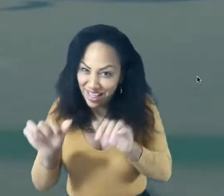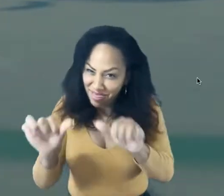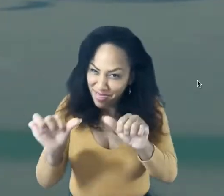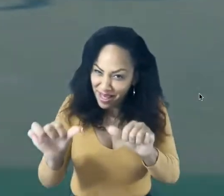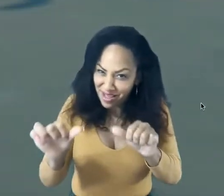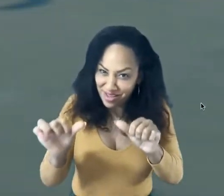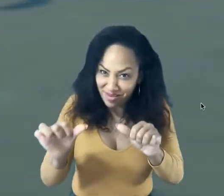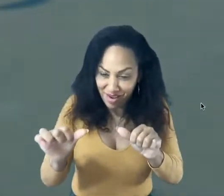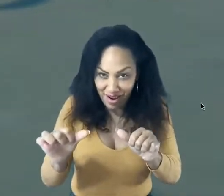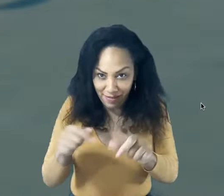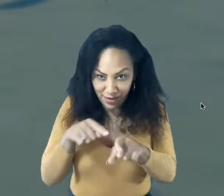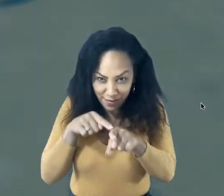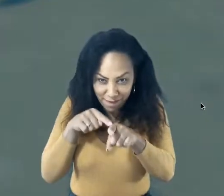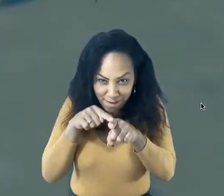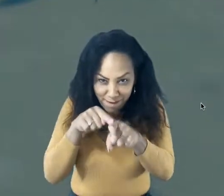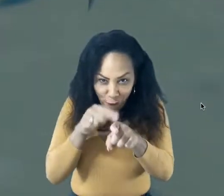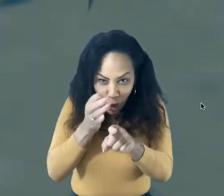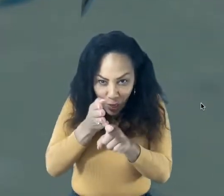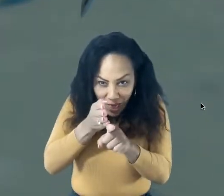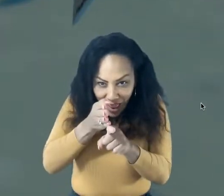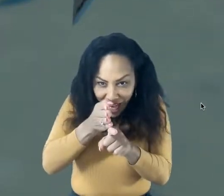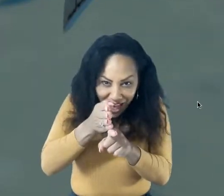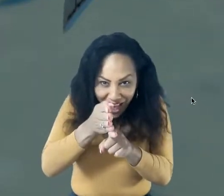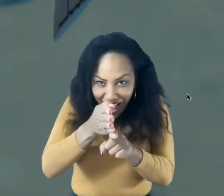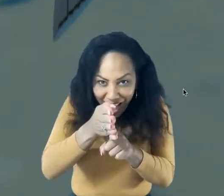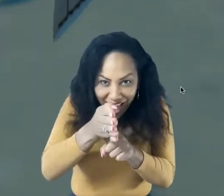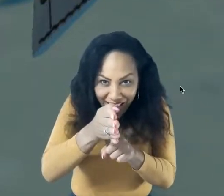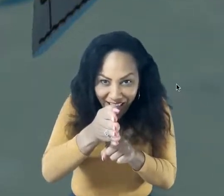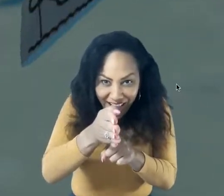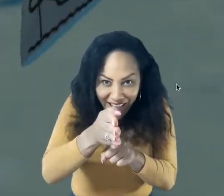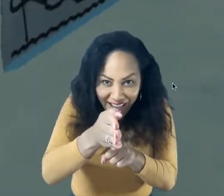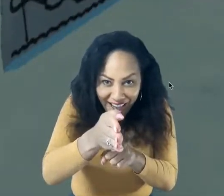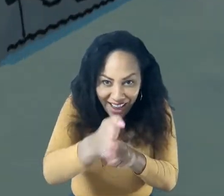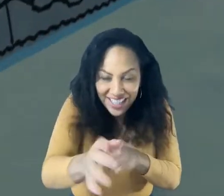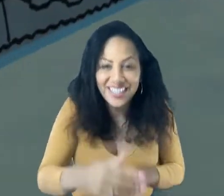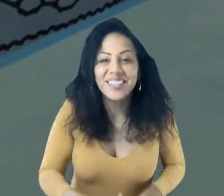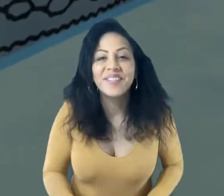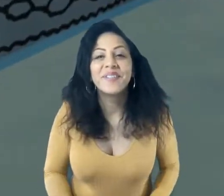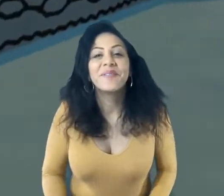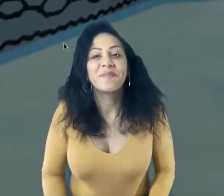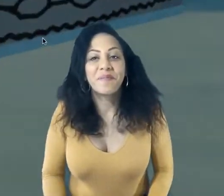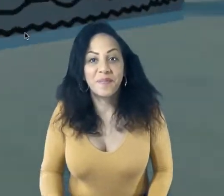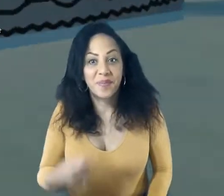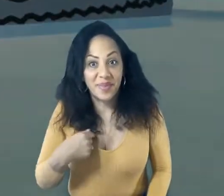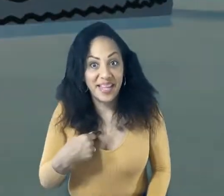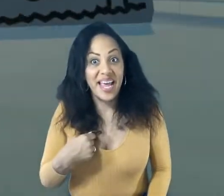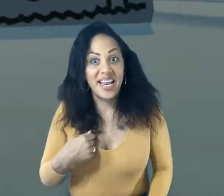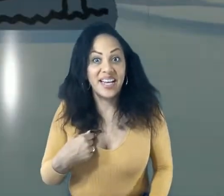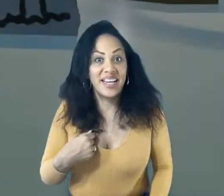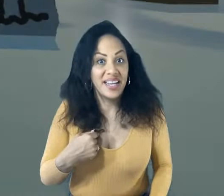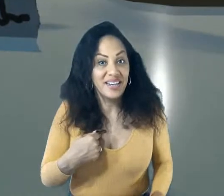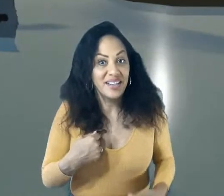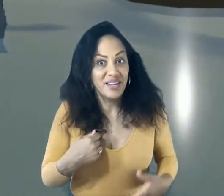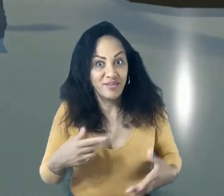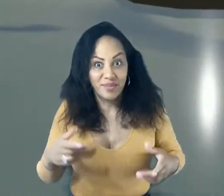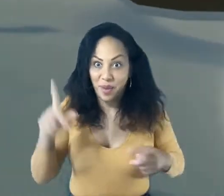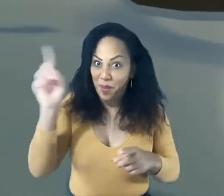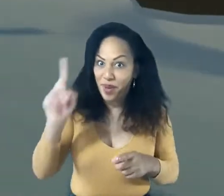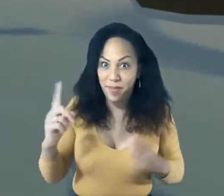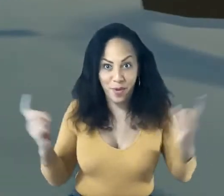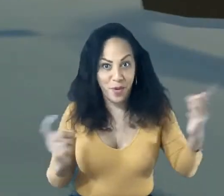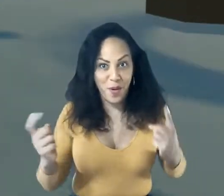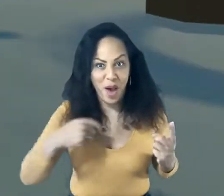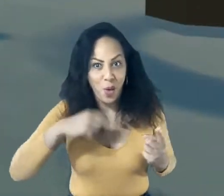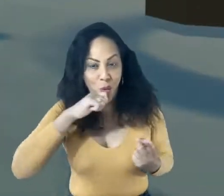on that line. And he used to go around and collect the money, and back then health